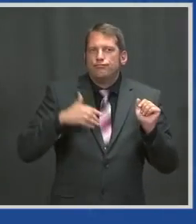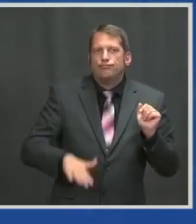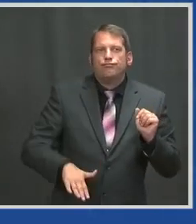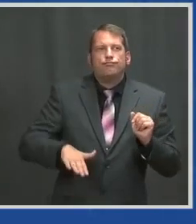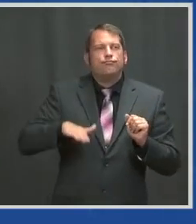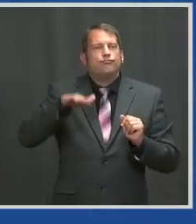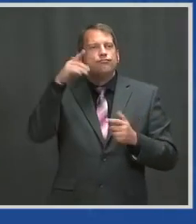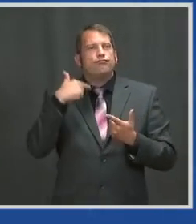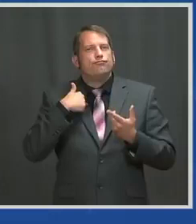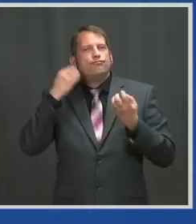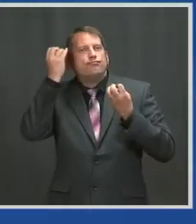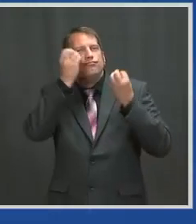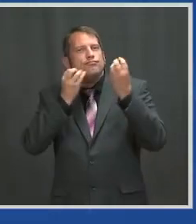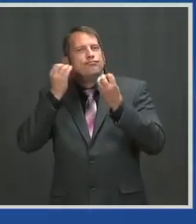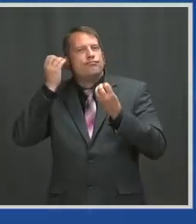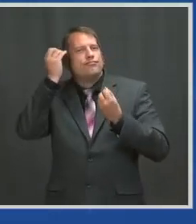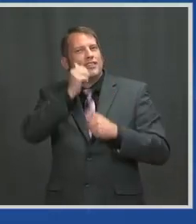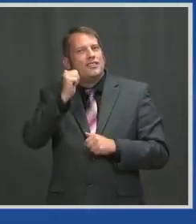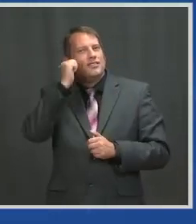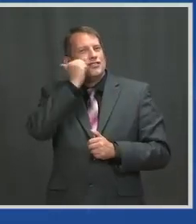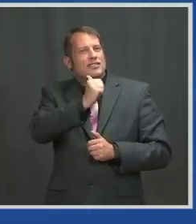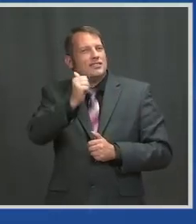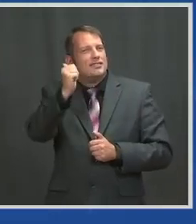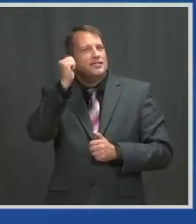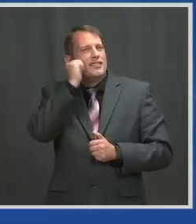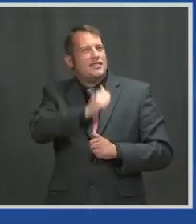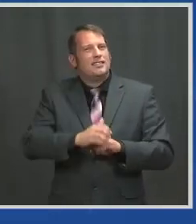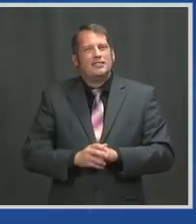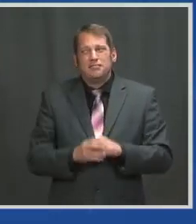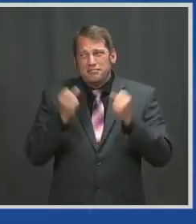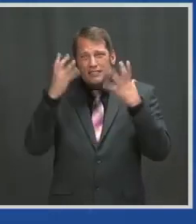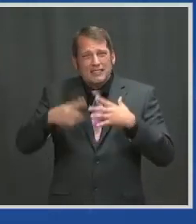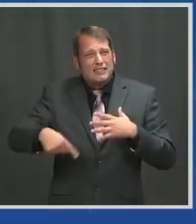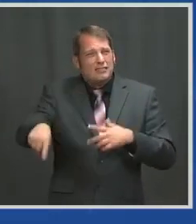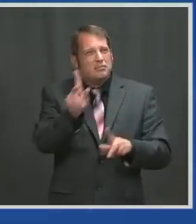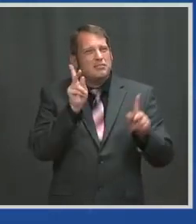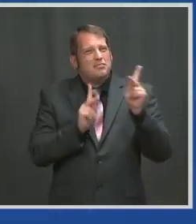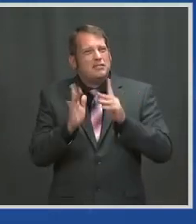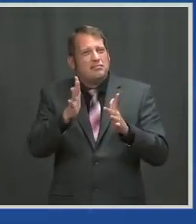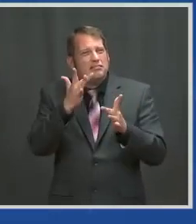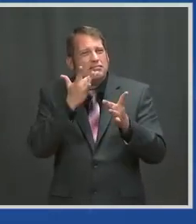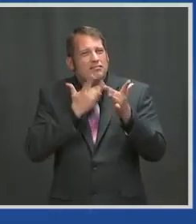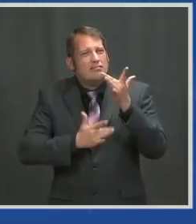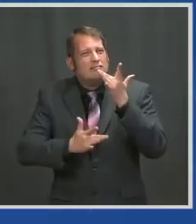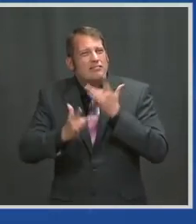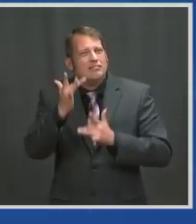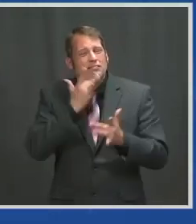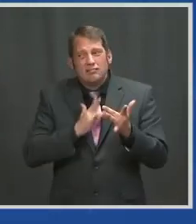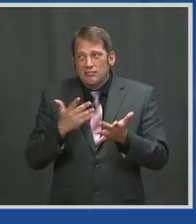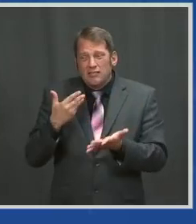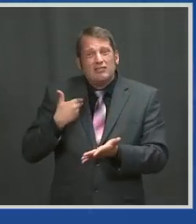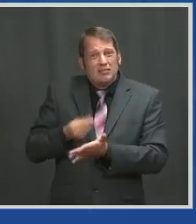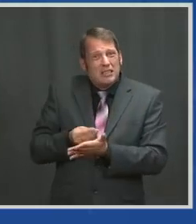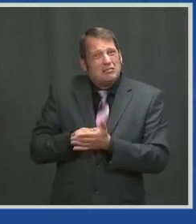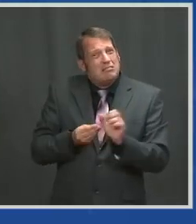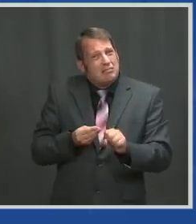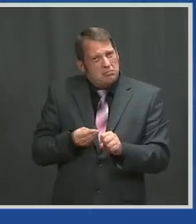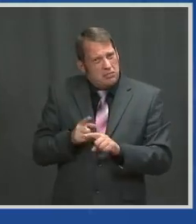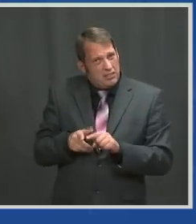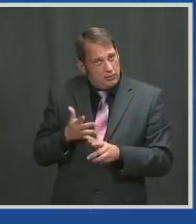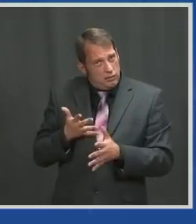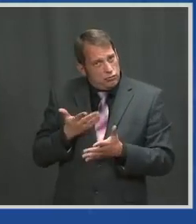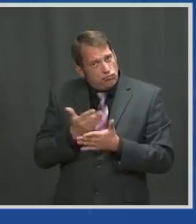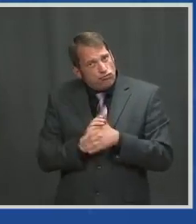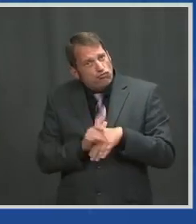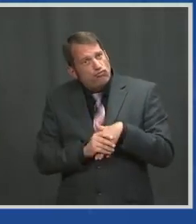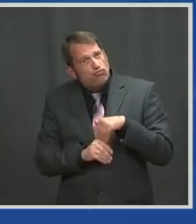president. They didn't have a lot of money, but they busted their necks their whole lives to take care of their families. And all they ever wanted